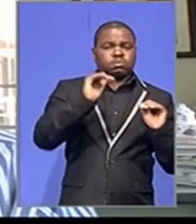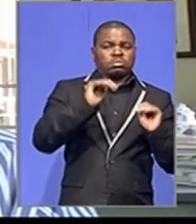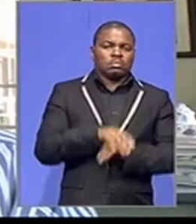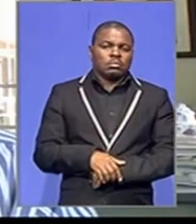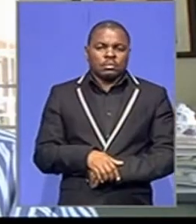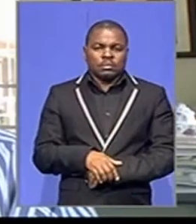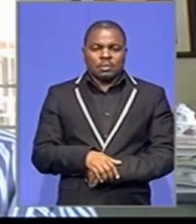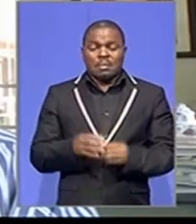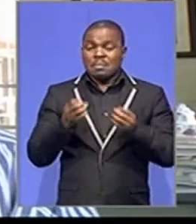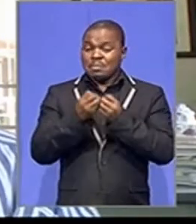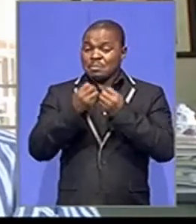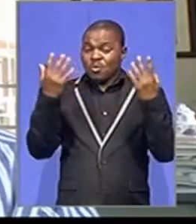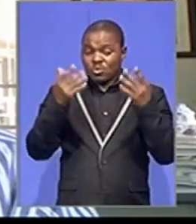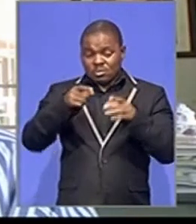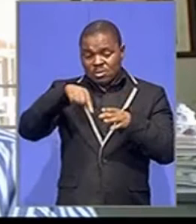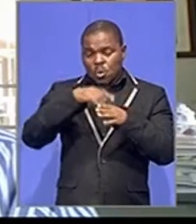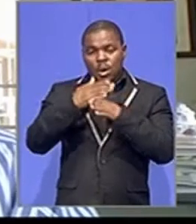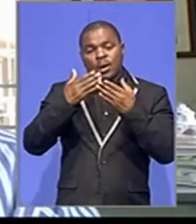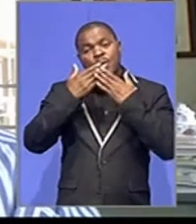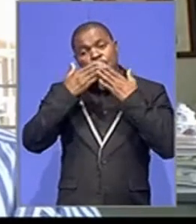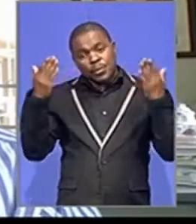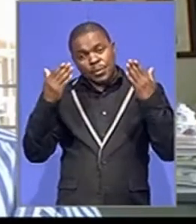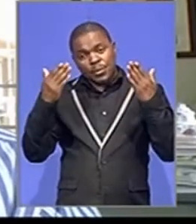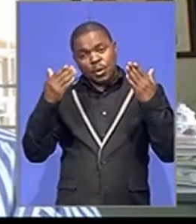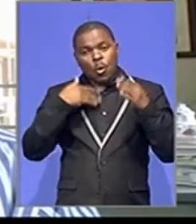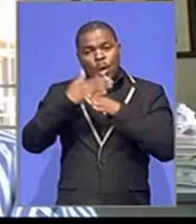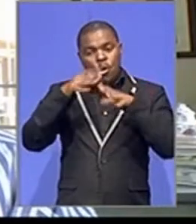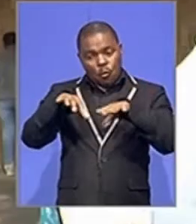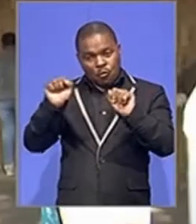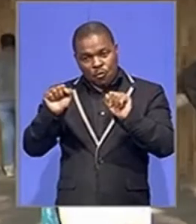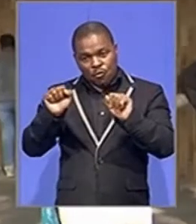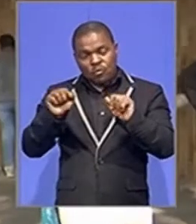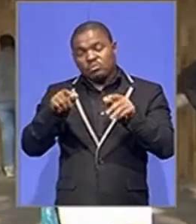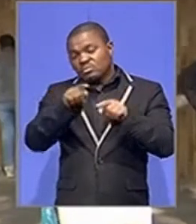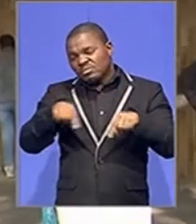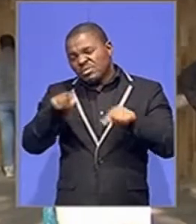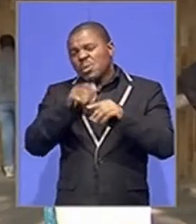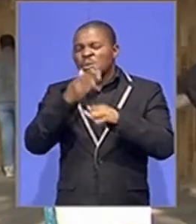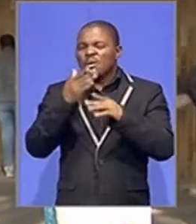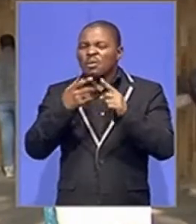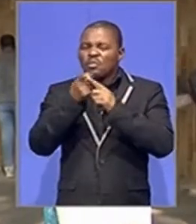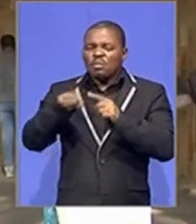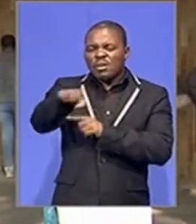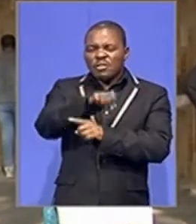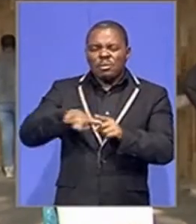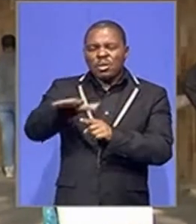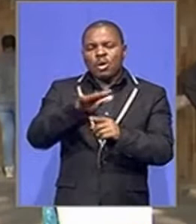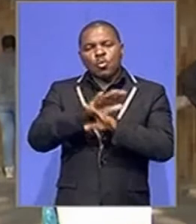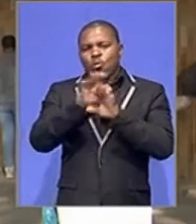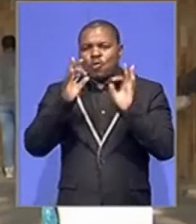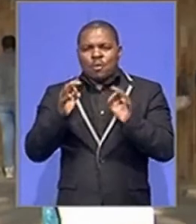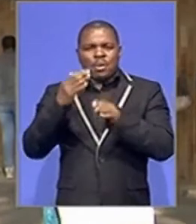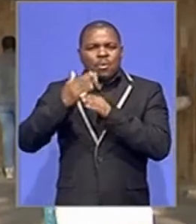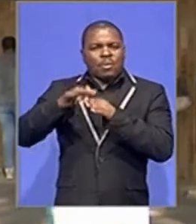Most of those, a high proportionate of those jobs, relatively speaking, were lost in the